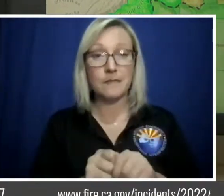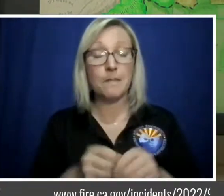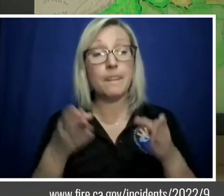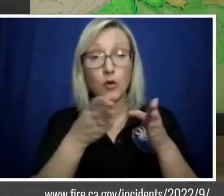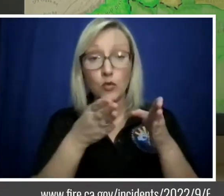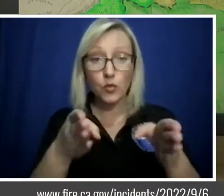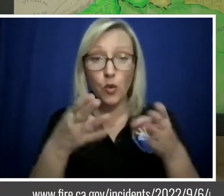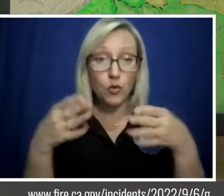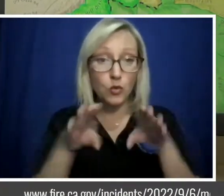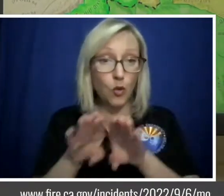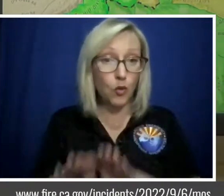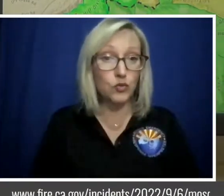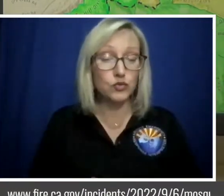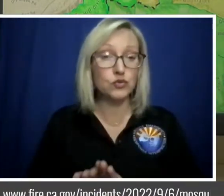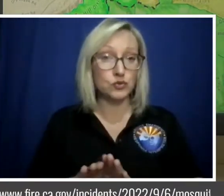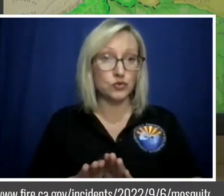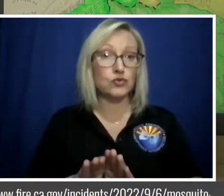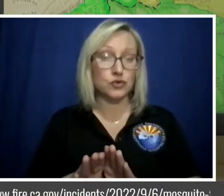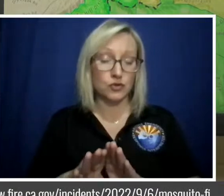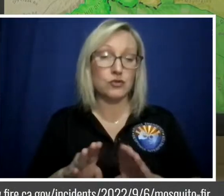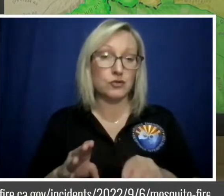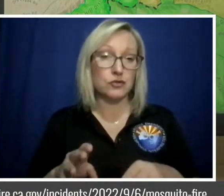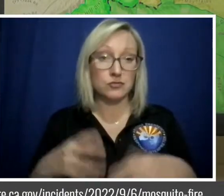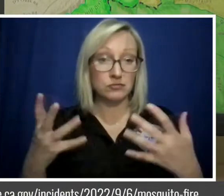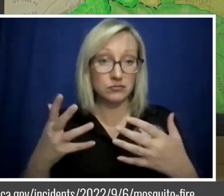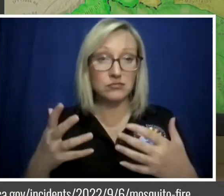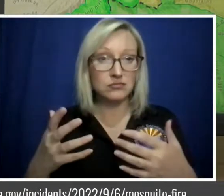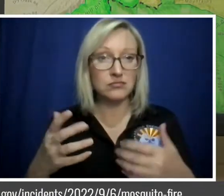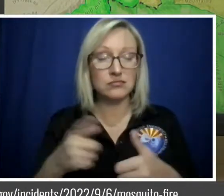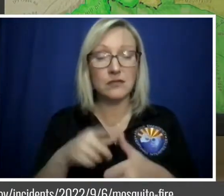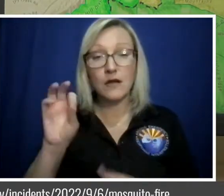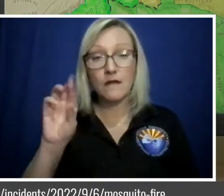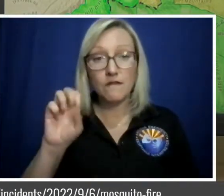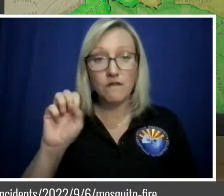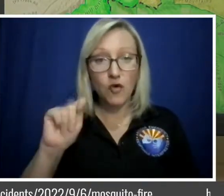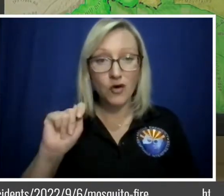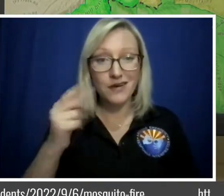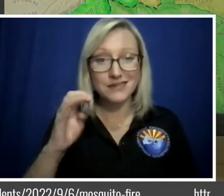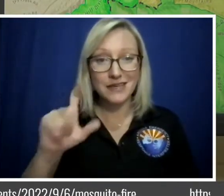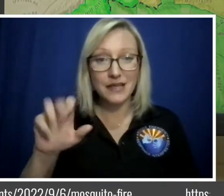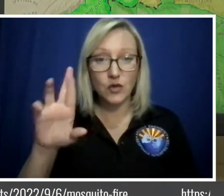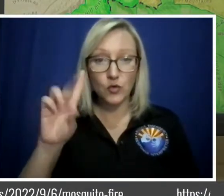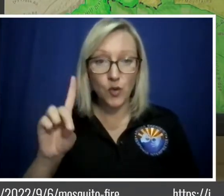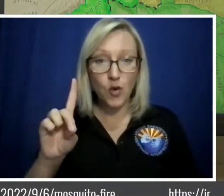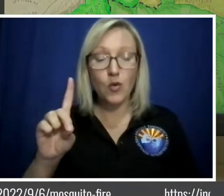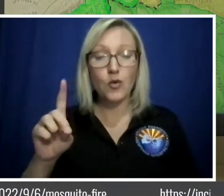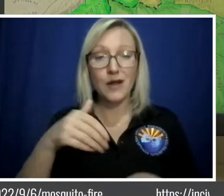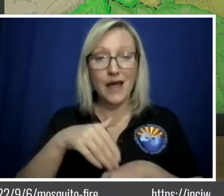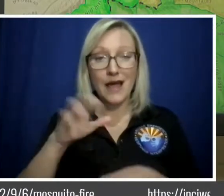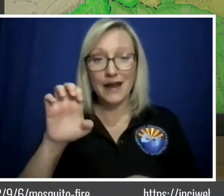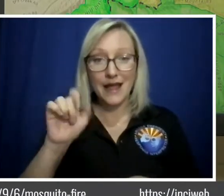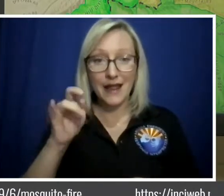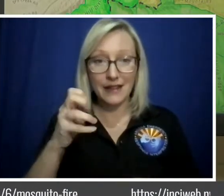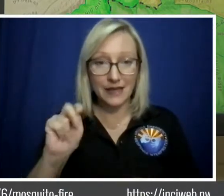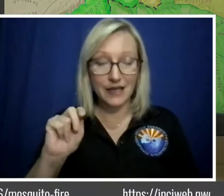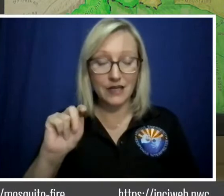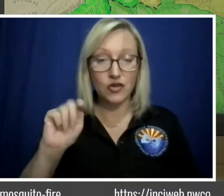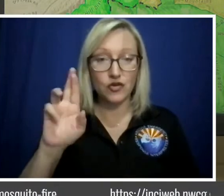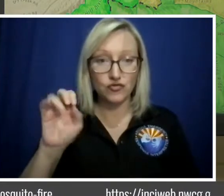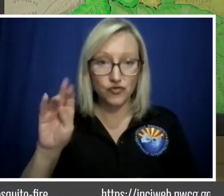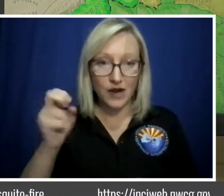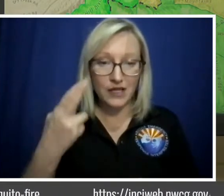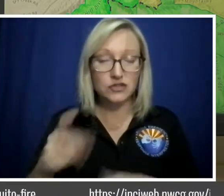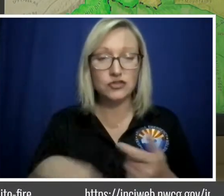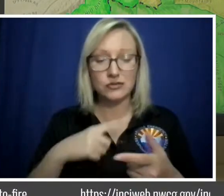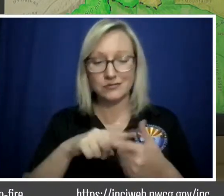those evacuation order zones, and they are Forest Hill Road at Elliott Ranch, Giant Gap Road at Iowa Hill Road, Soda Springs